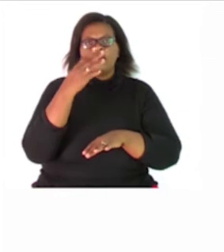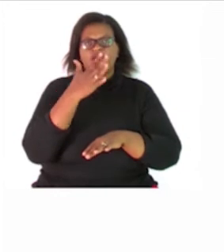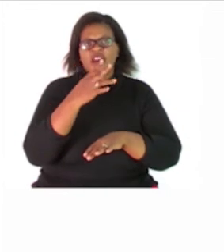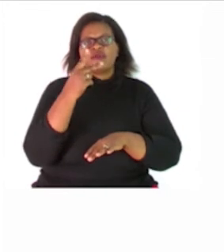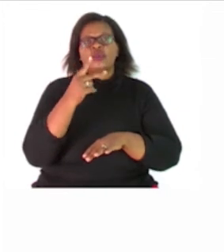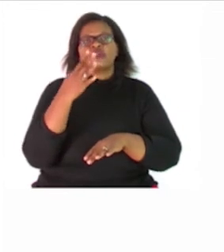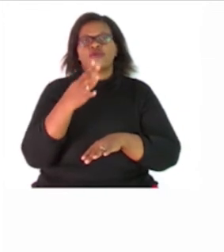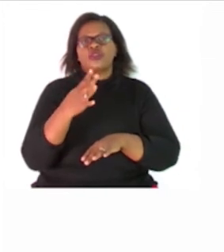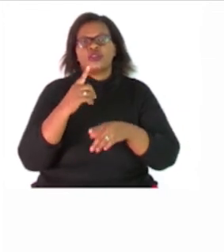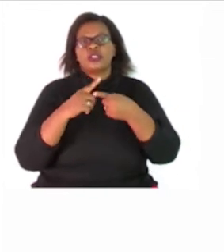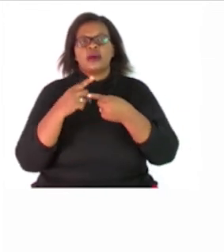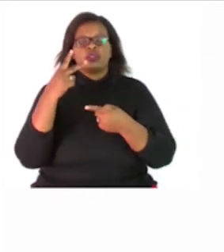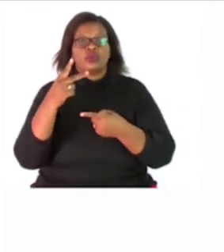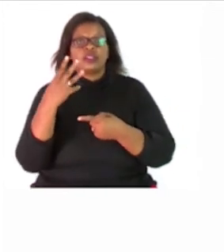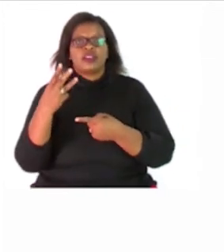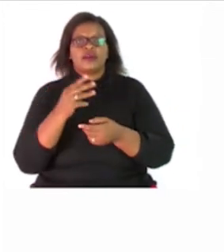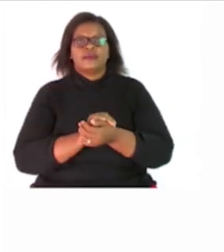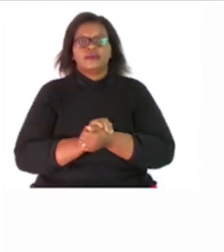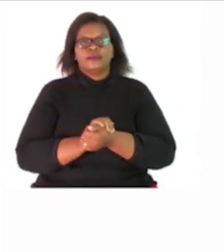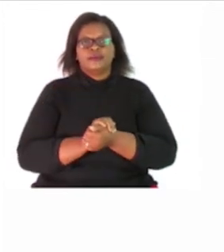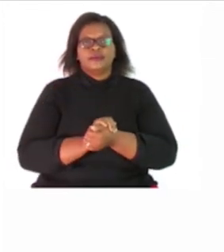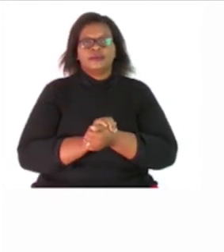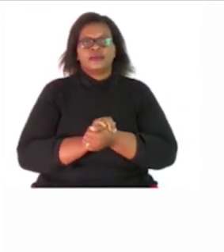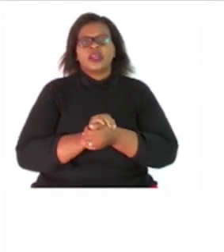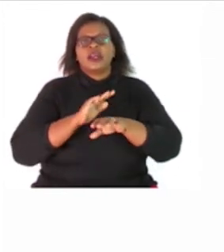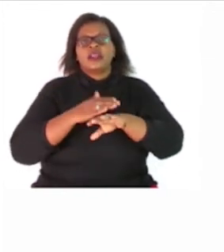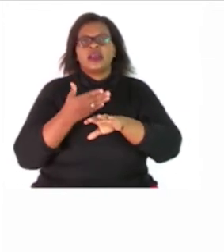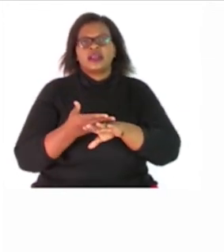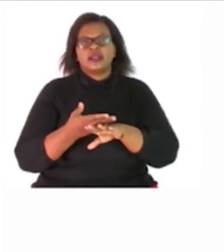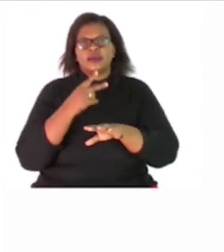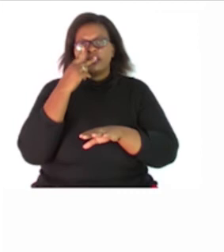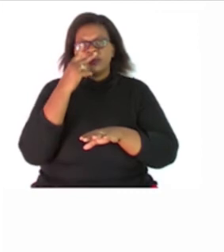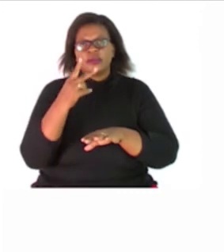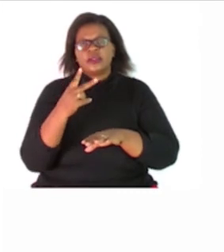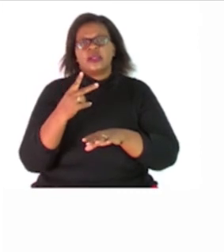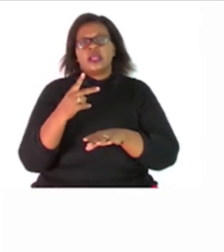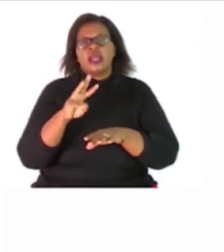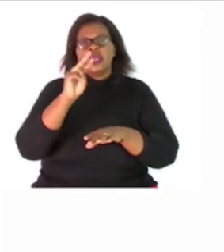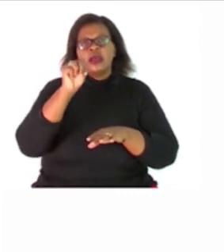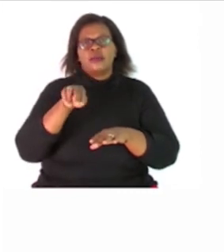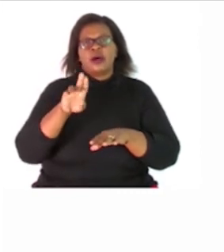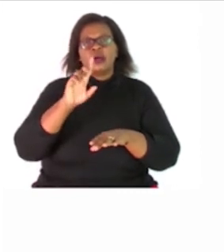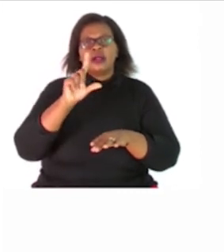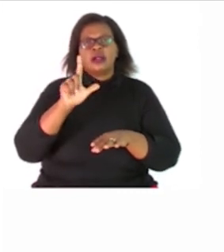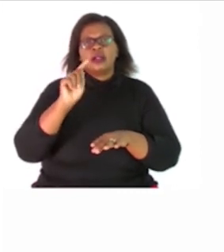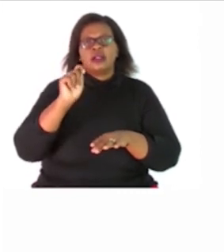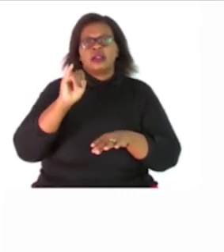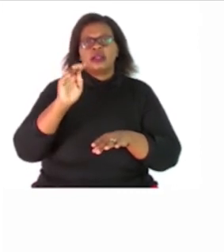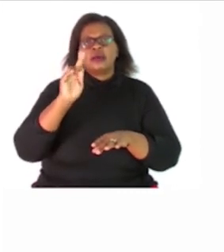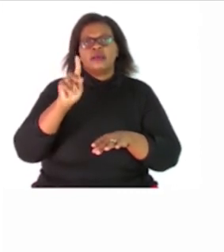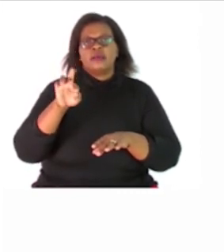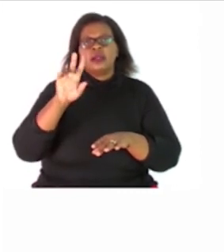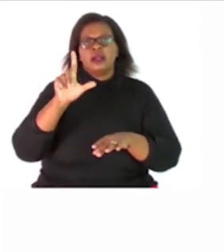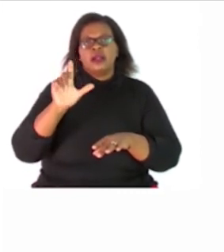times 23. In this example, we see the multiplier is 2-digit. When